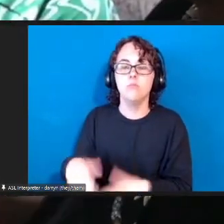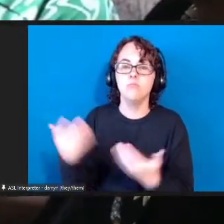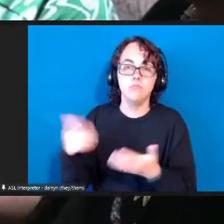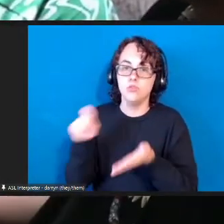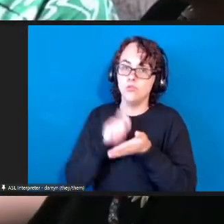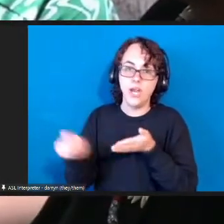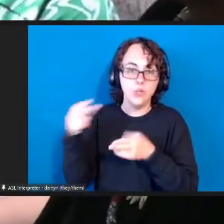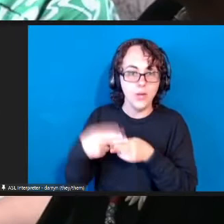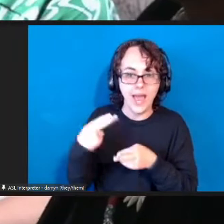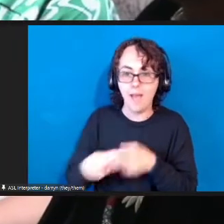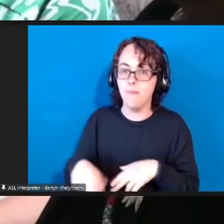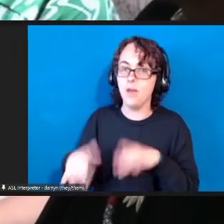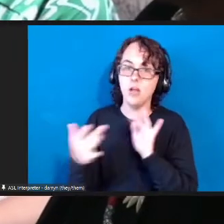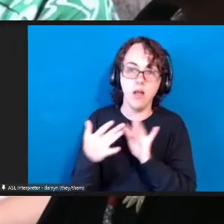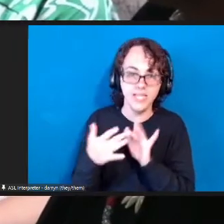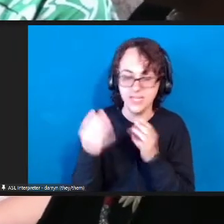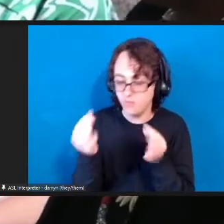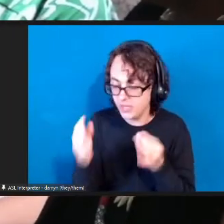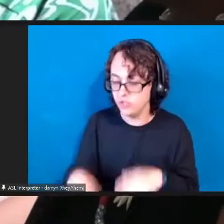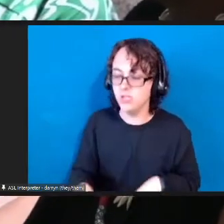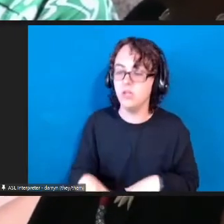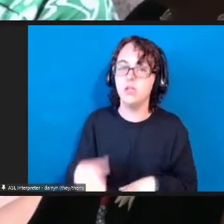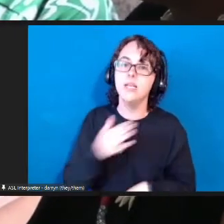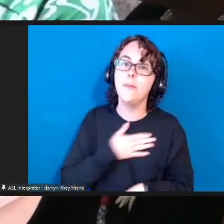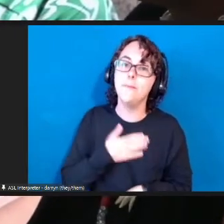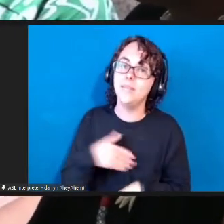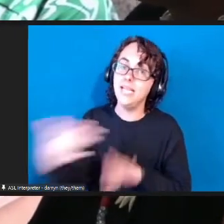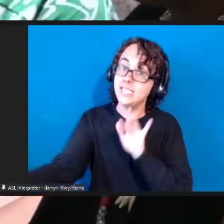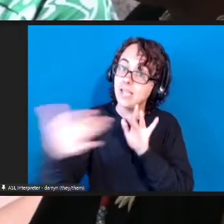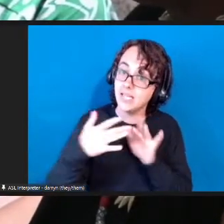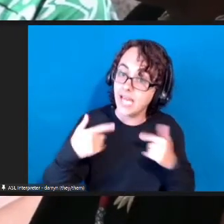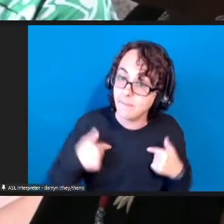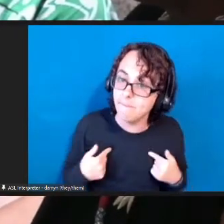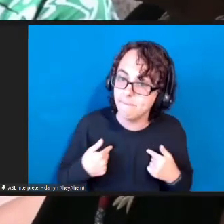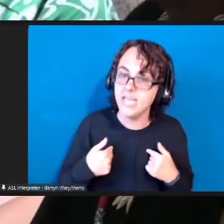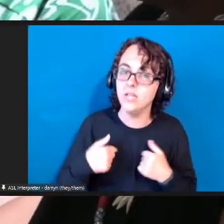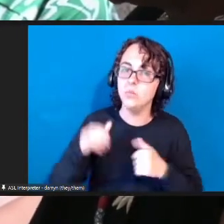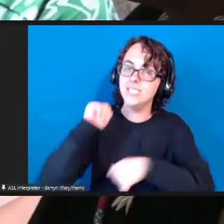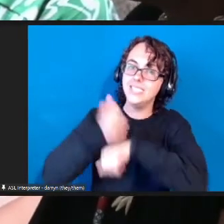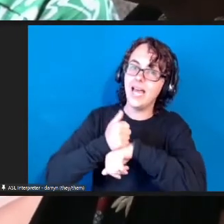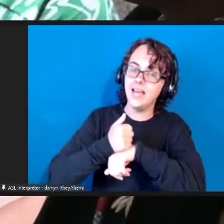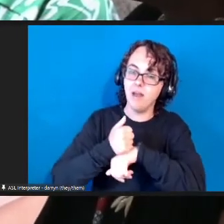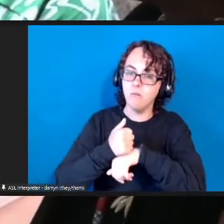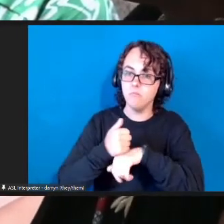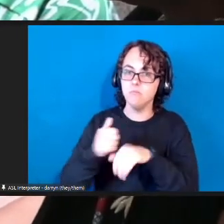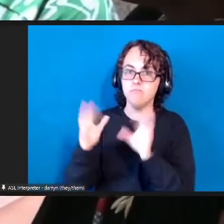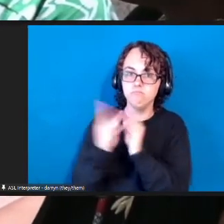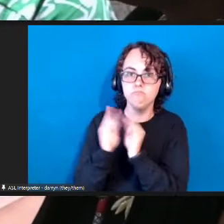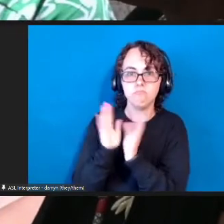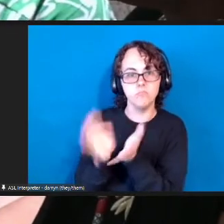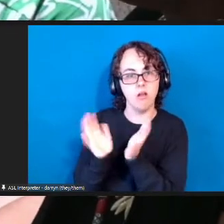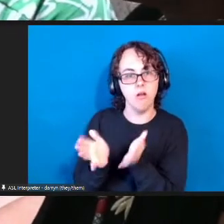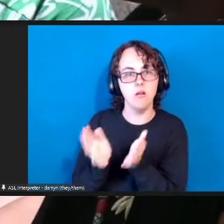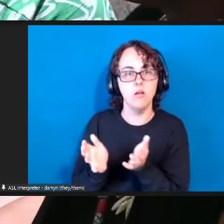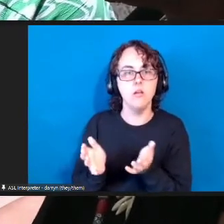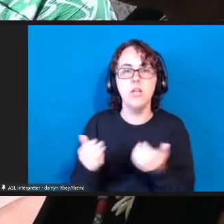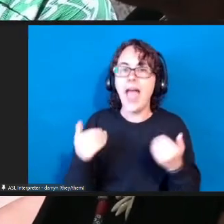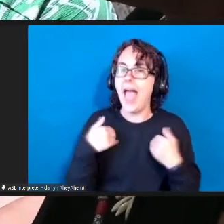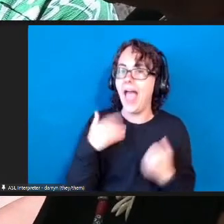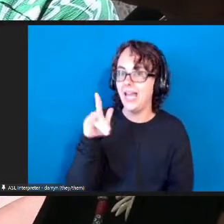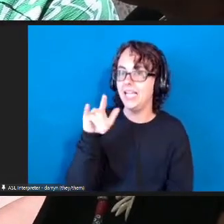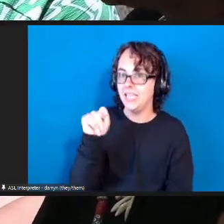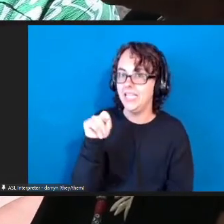let's schedule an opportunity to speak. There is a literary manager who was working at a theater in